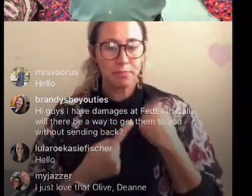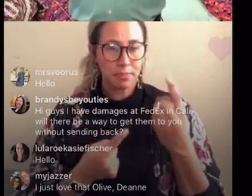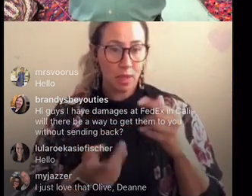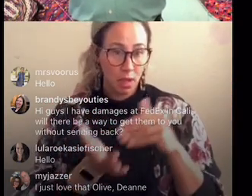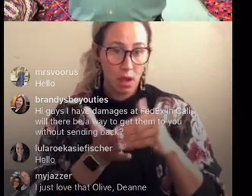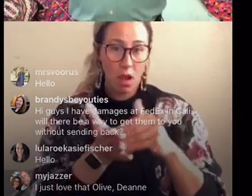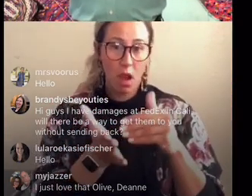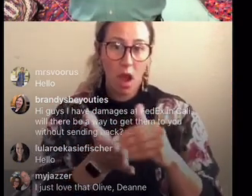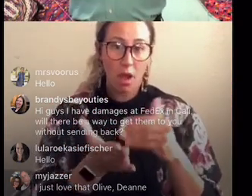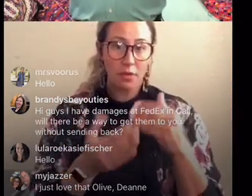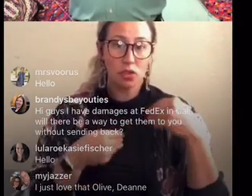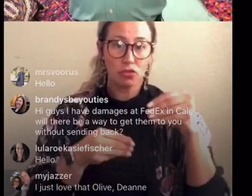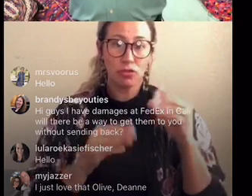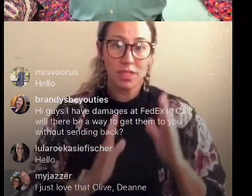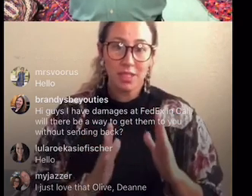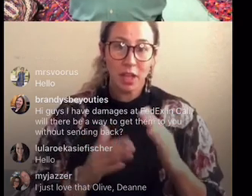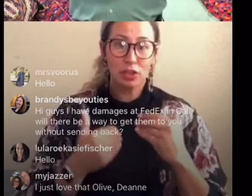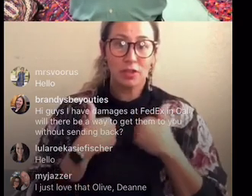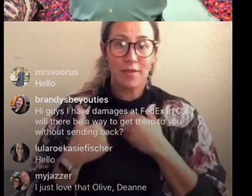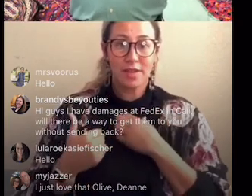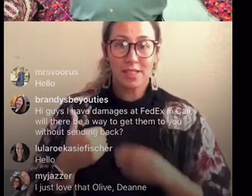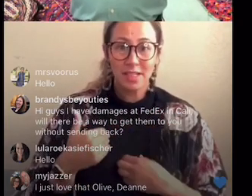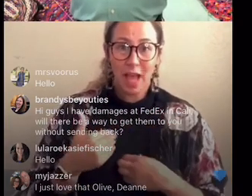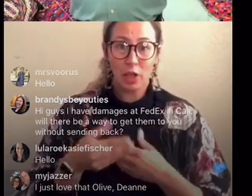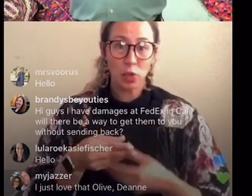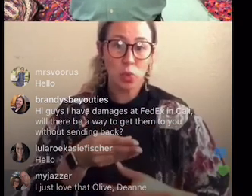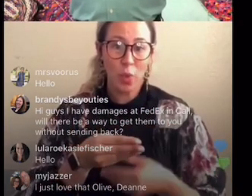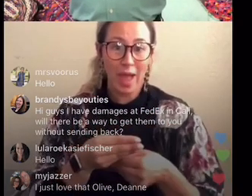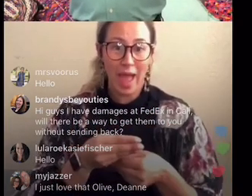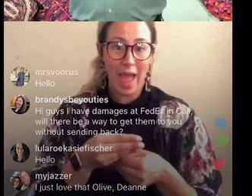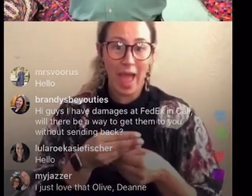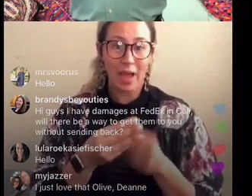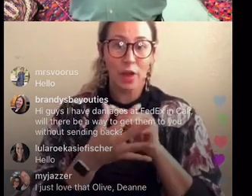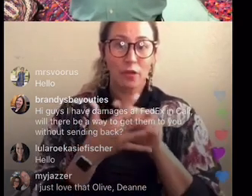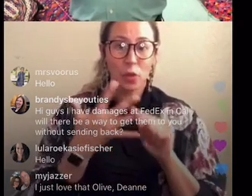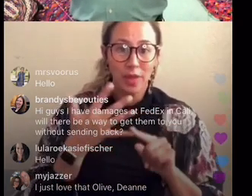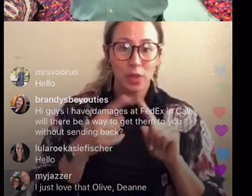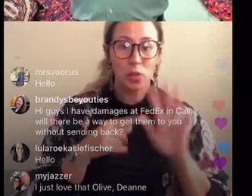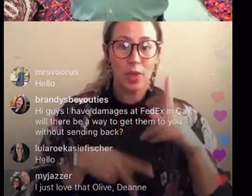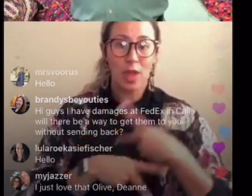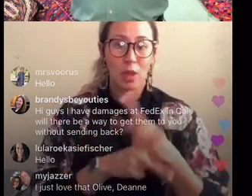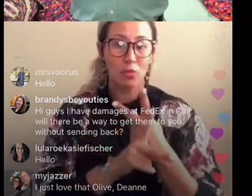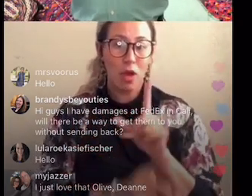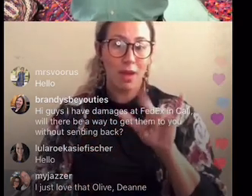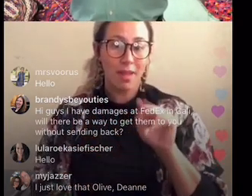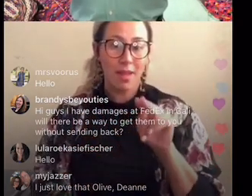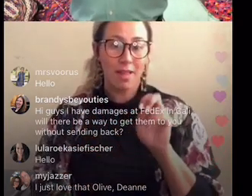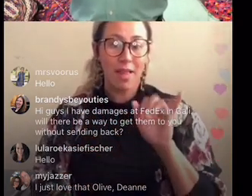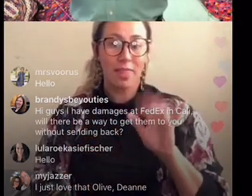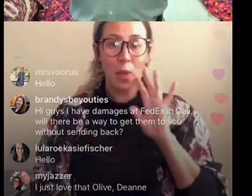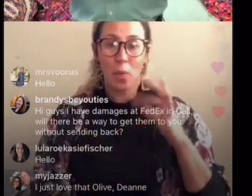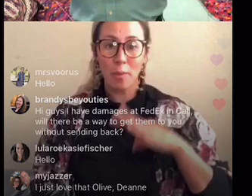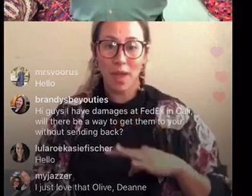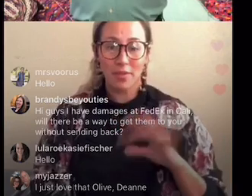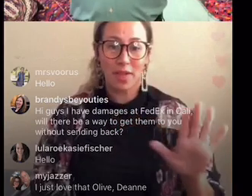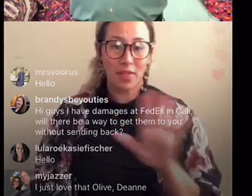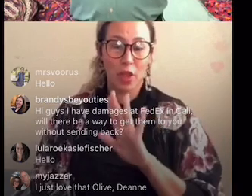oftentimes retailers have a desire to add a few things to their product line that would be a benefit to their